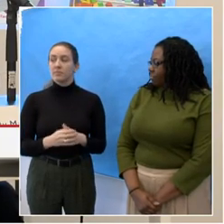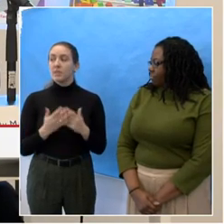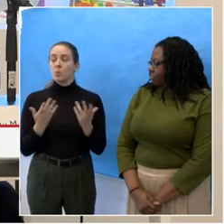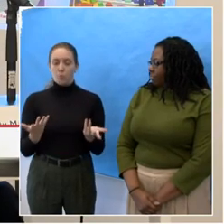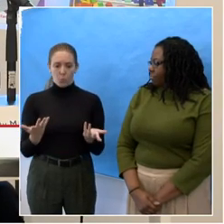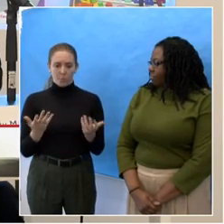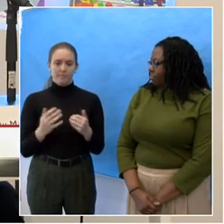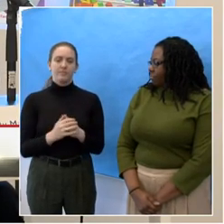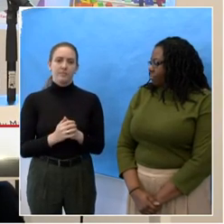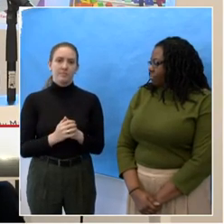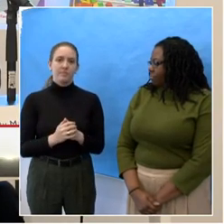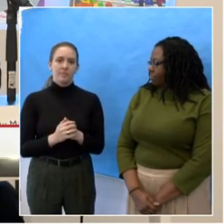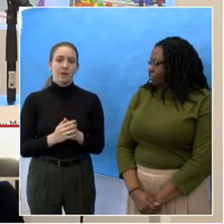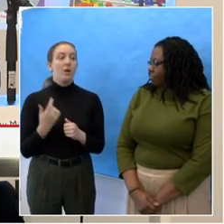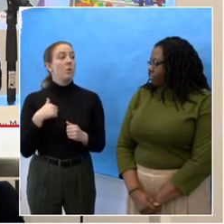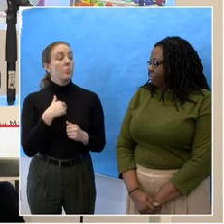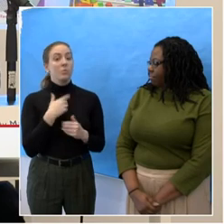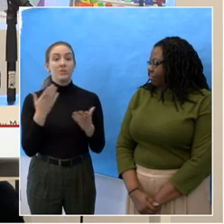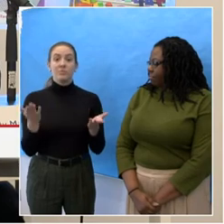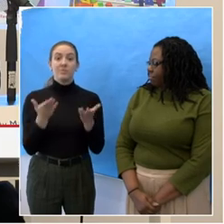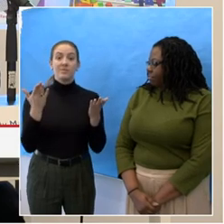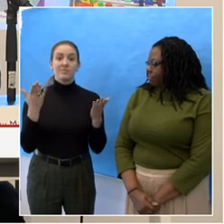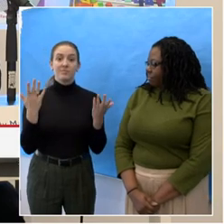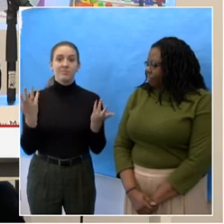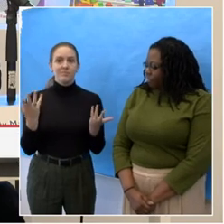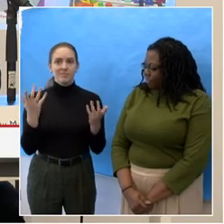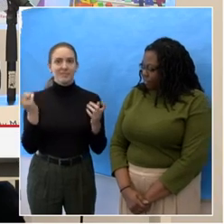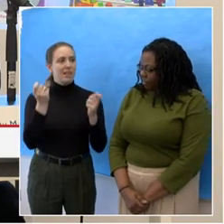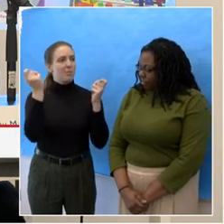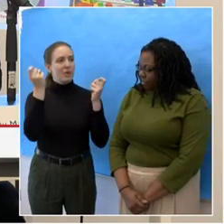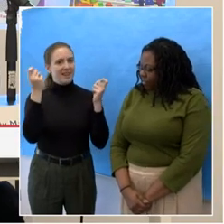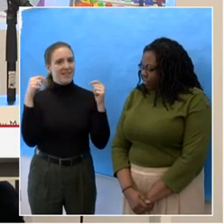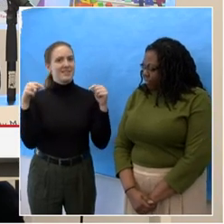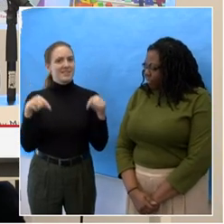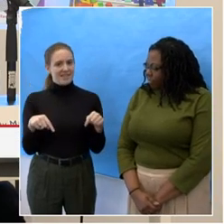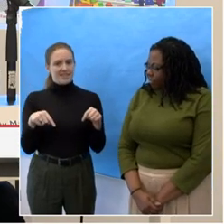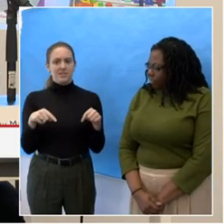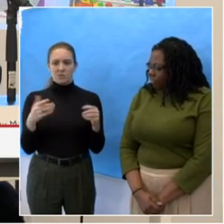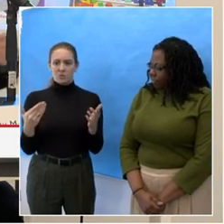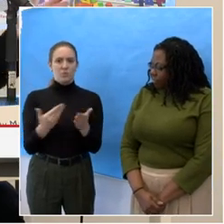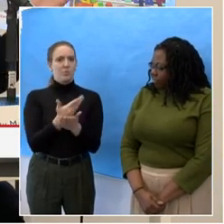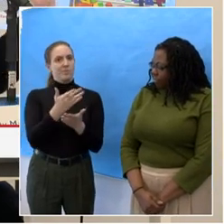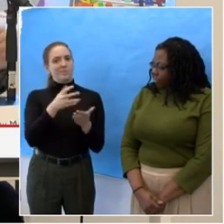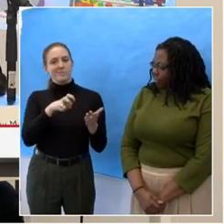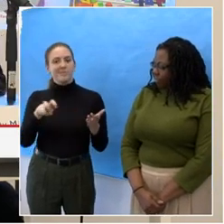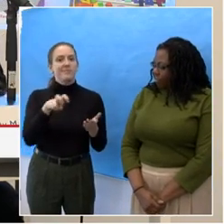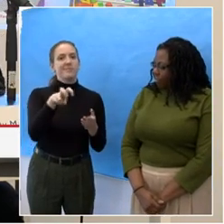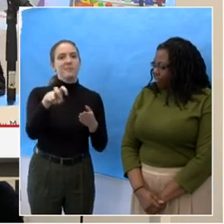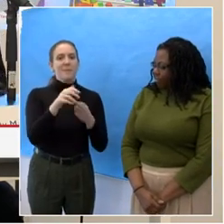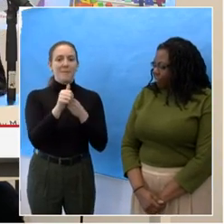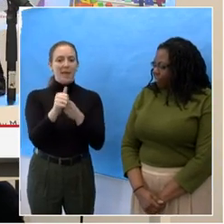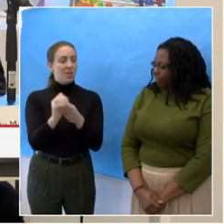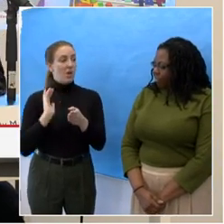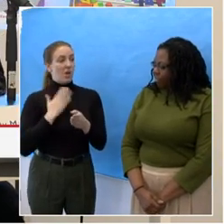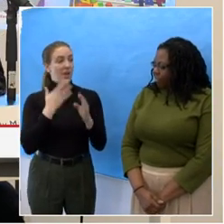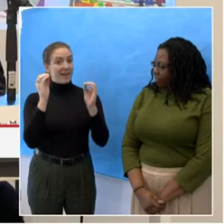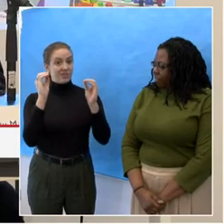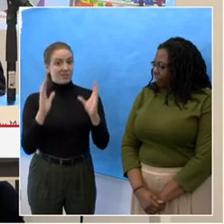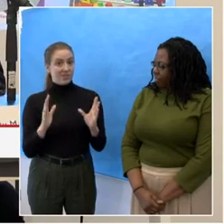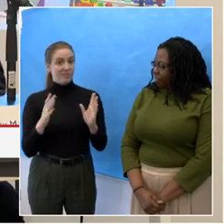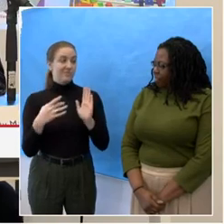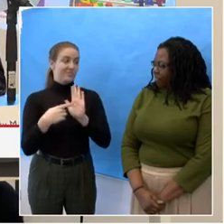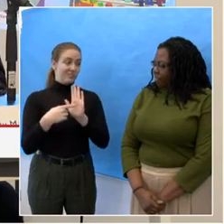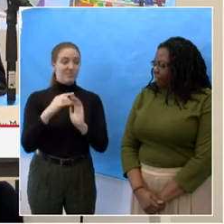So we are here to celebrate this path, our educators like Janelle,